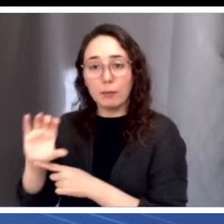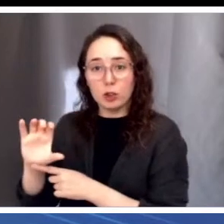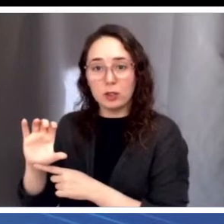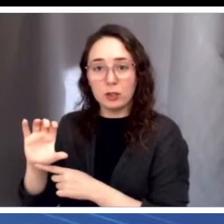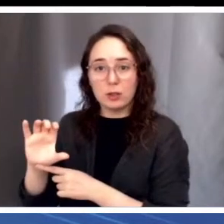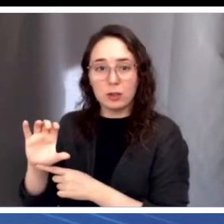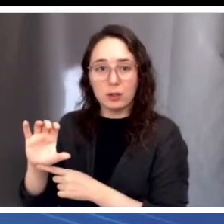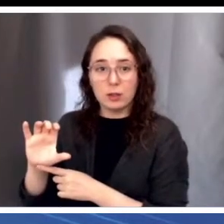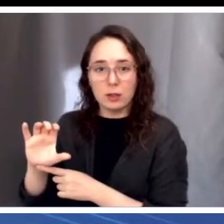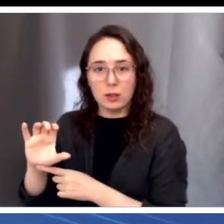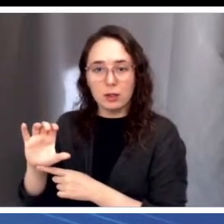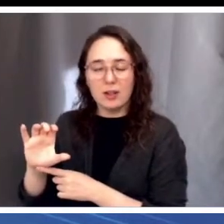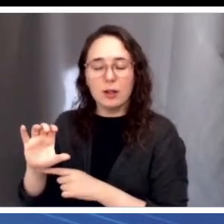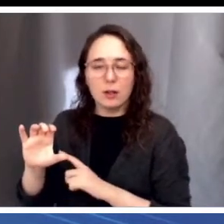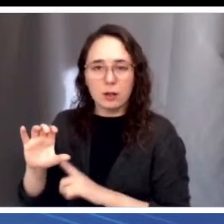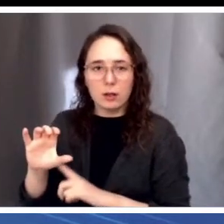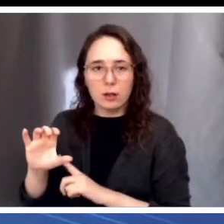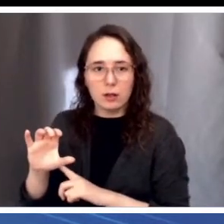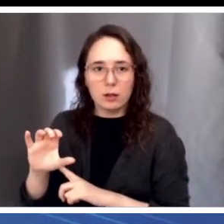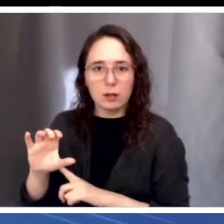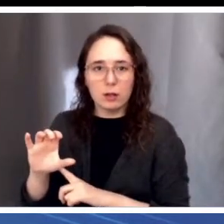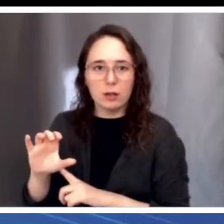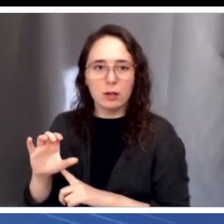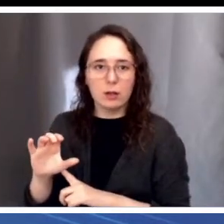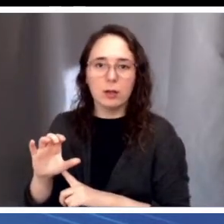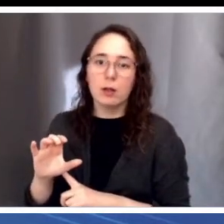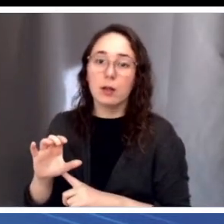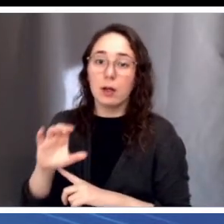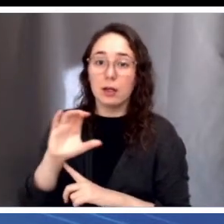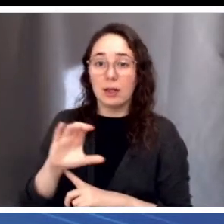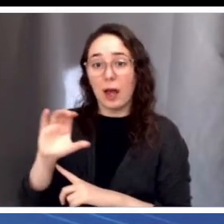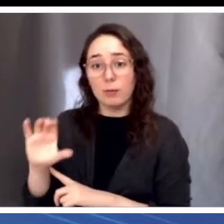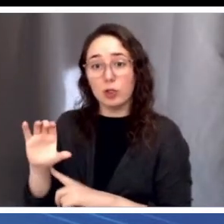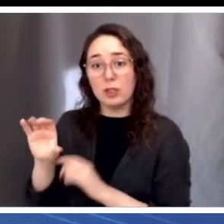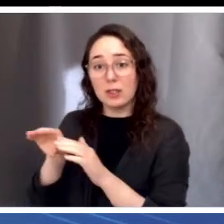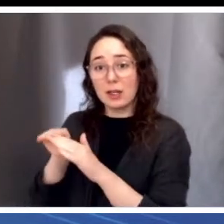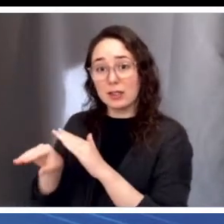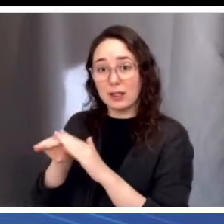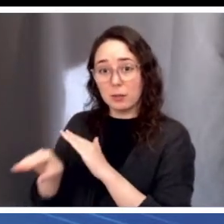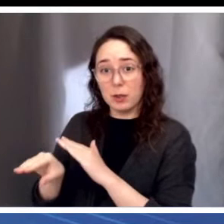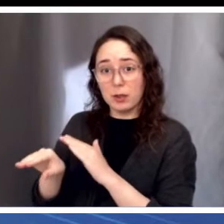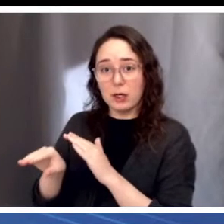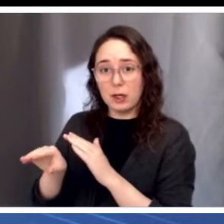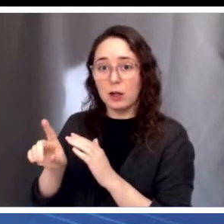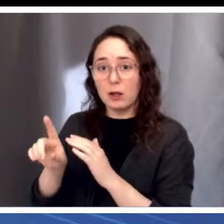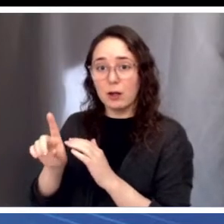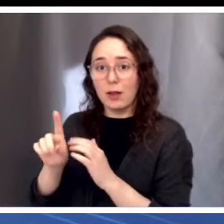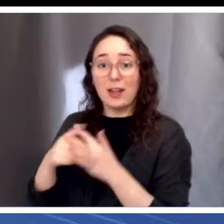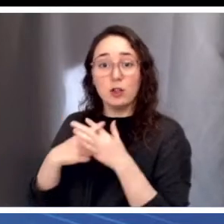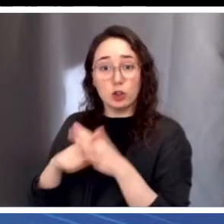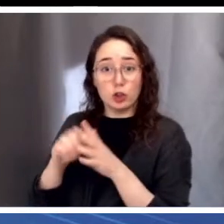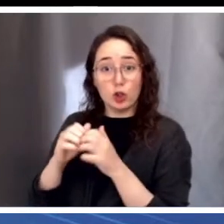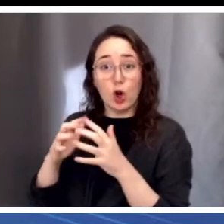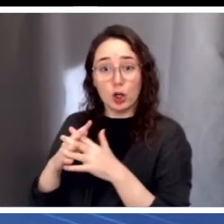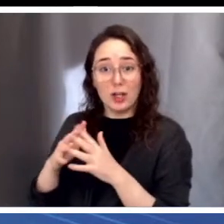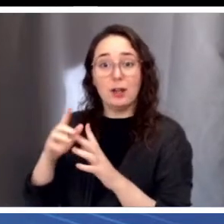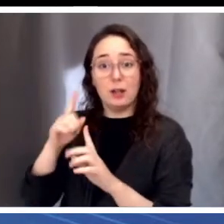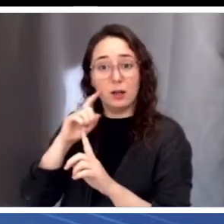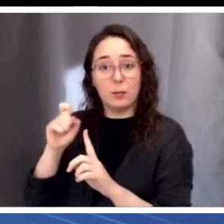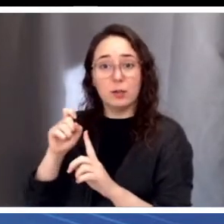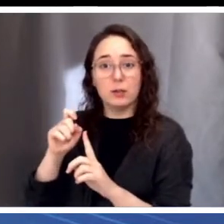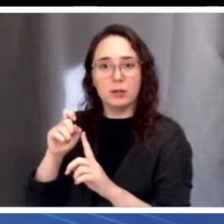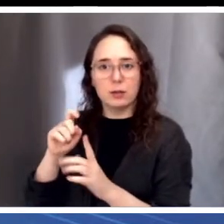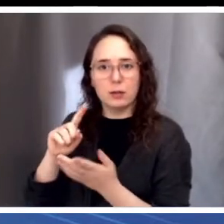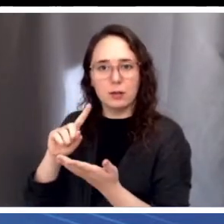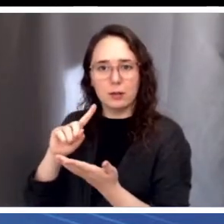captions as a form of accessibility were born out of the need, you know, specifically to serve